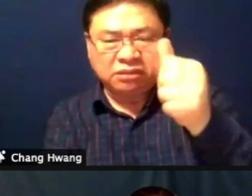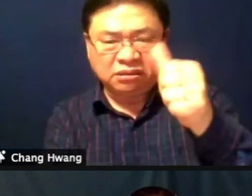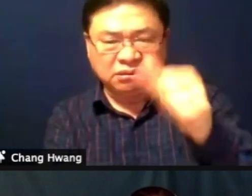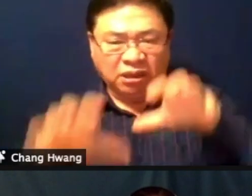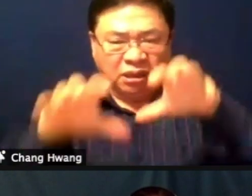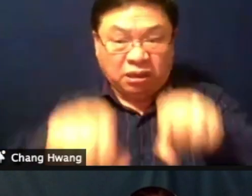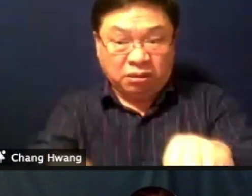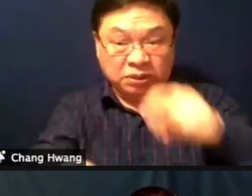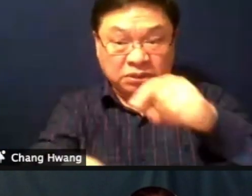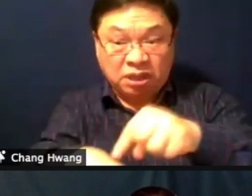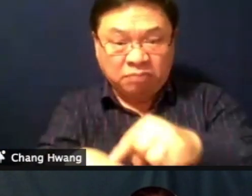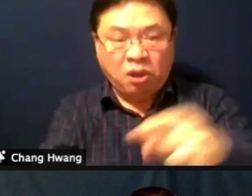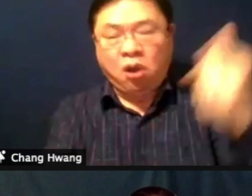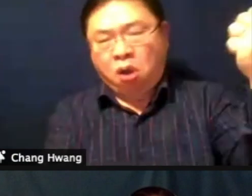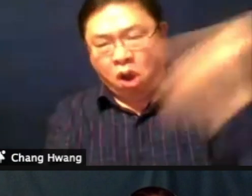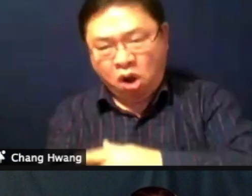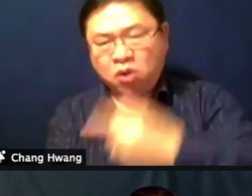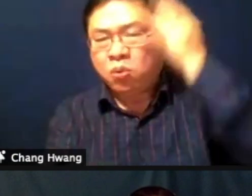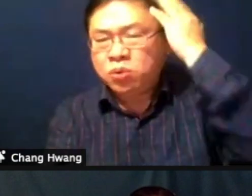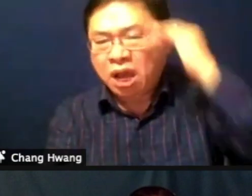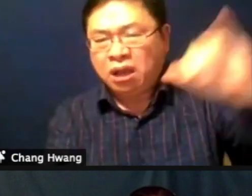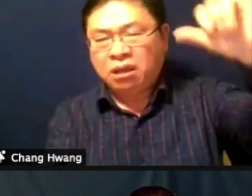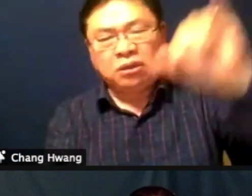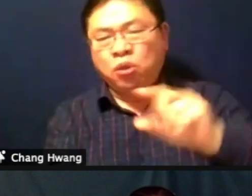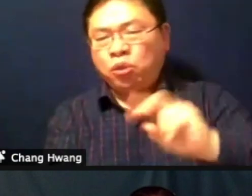of the Japanese occupation, that was 1910.